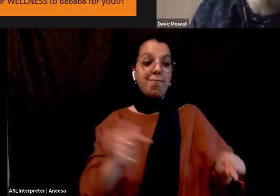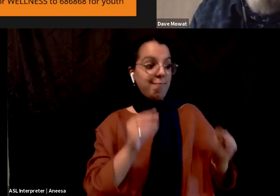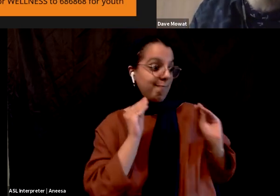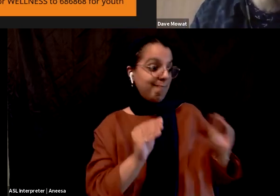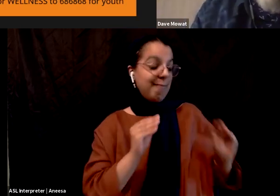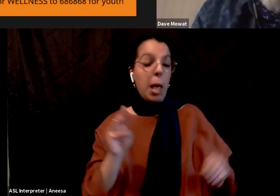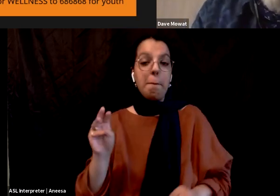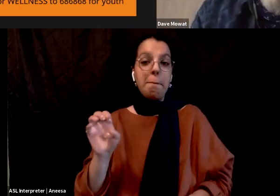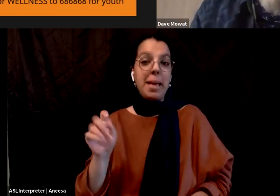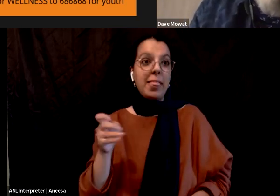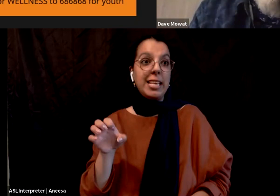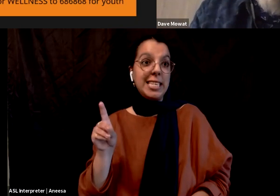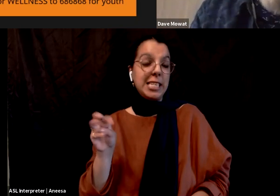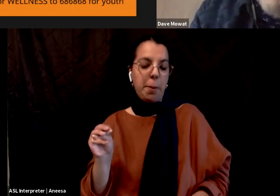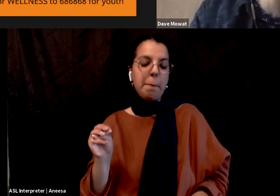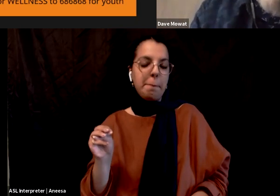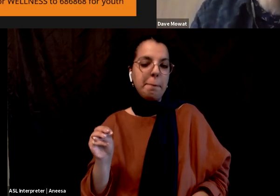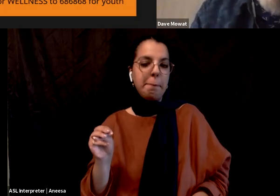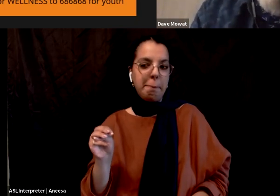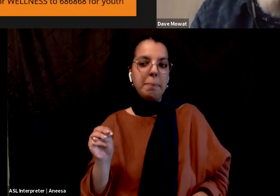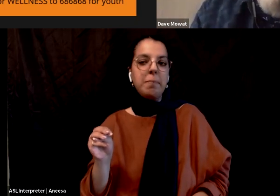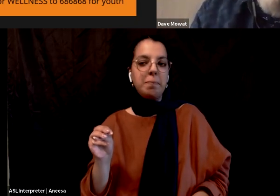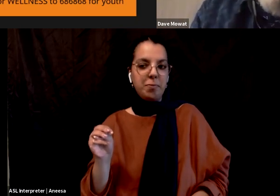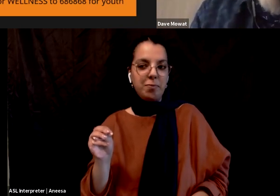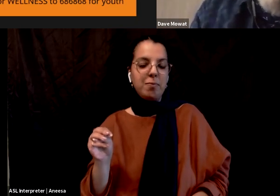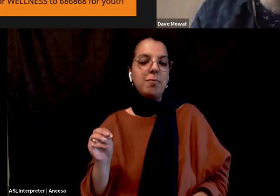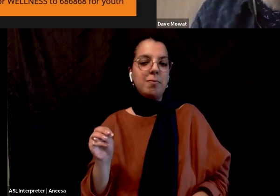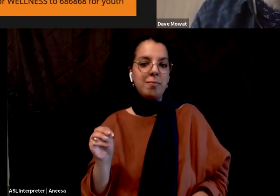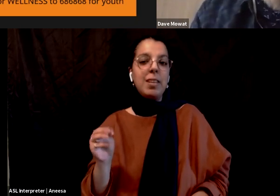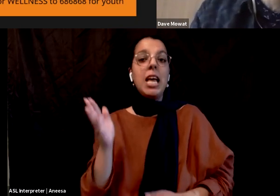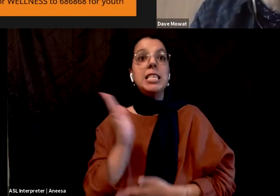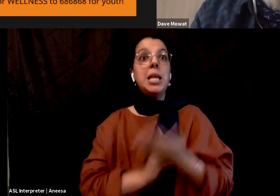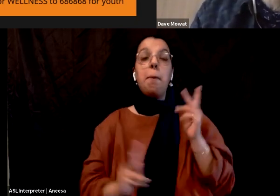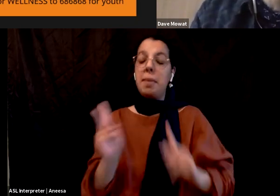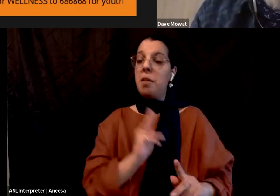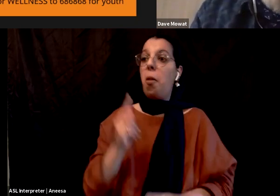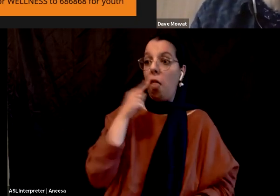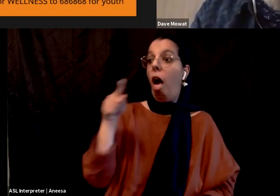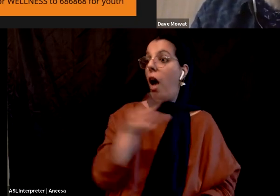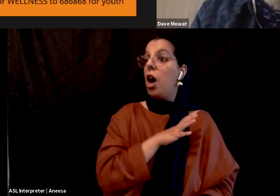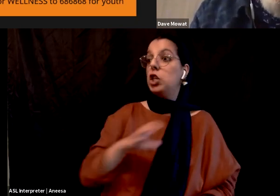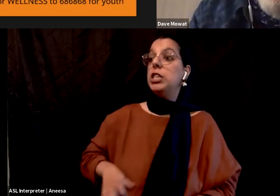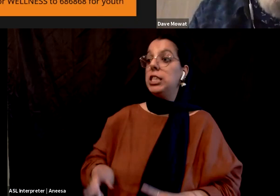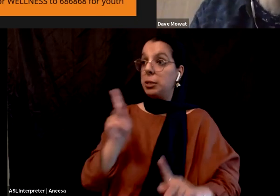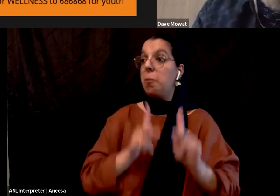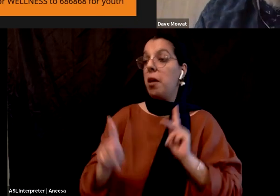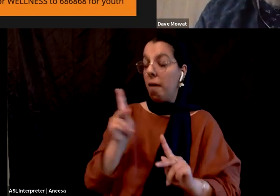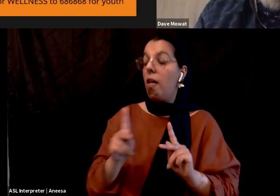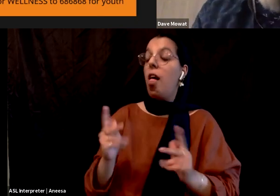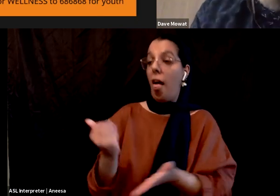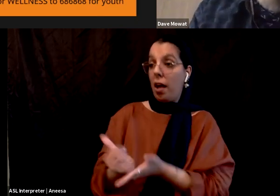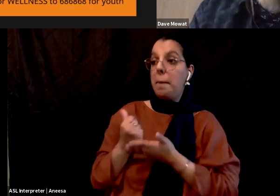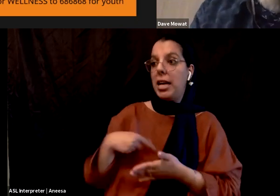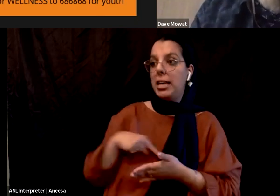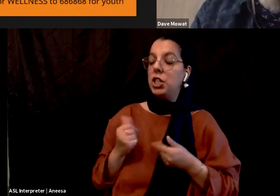Methodism was seen by some of our people as a means to survive in the face of encroachment, in